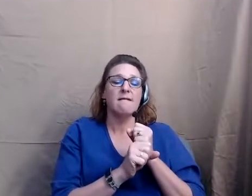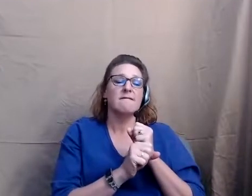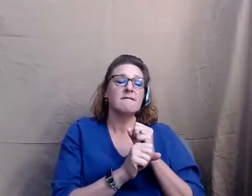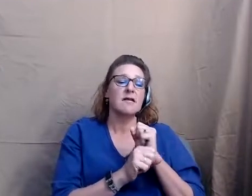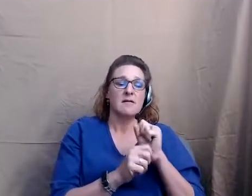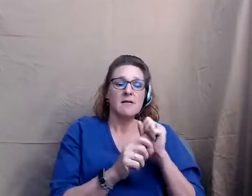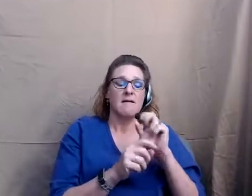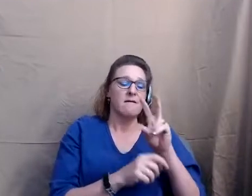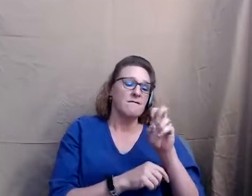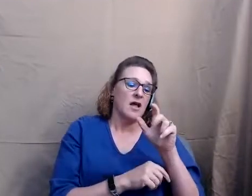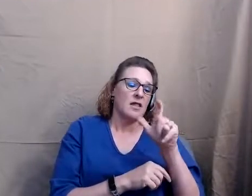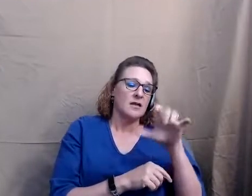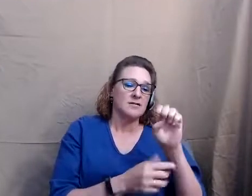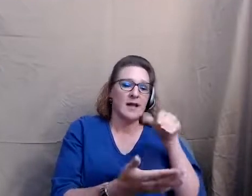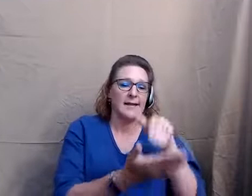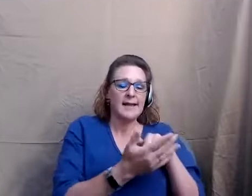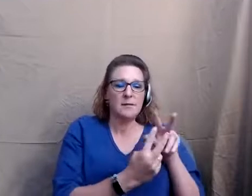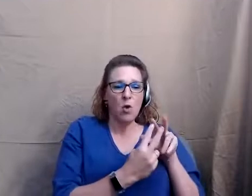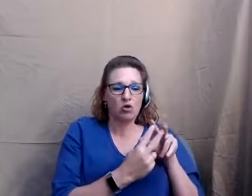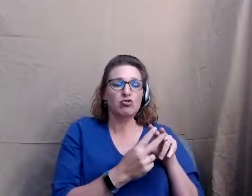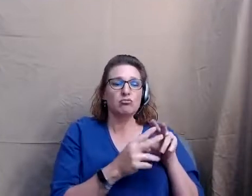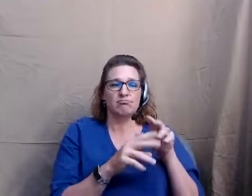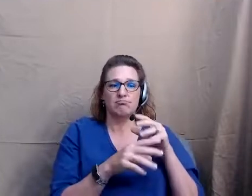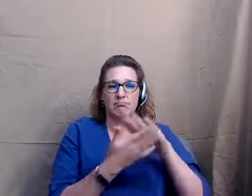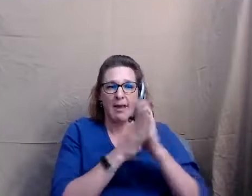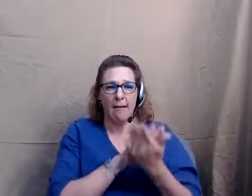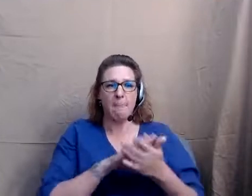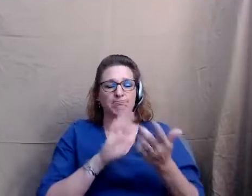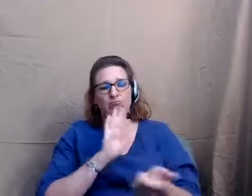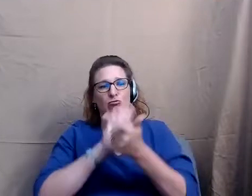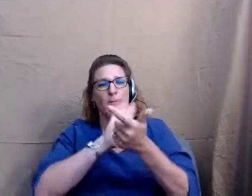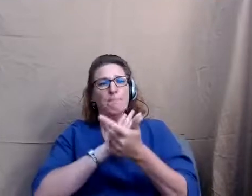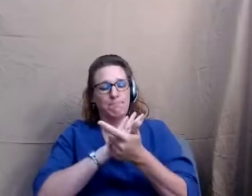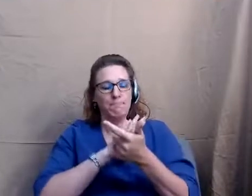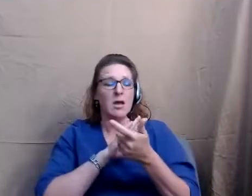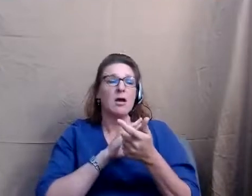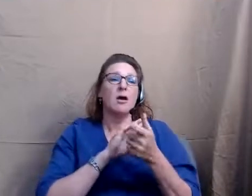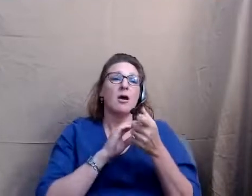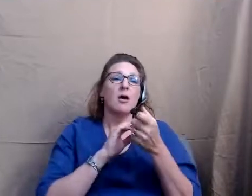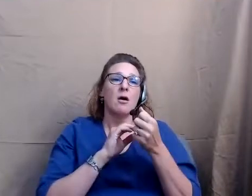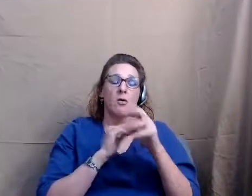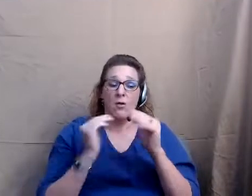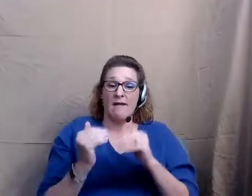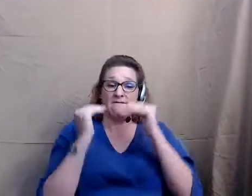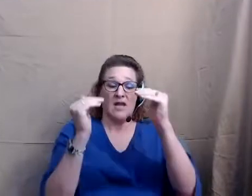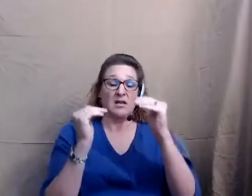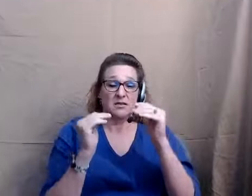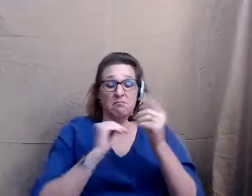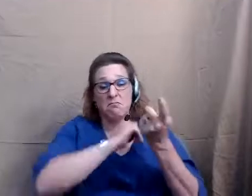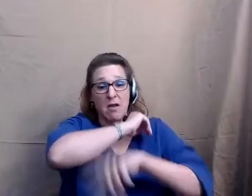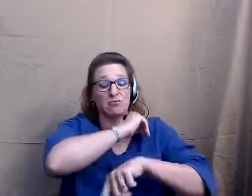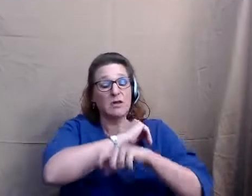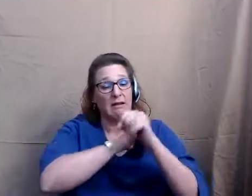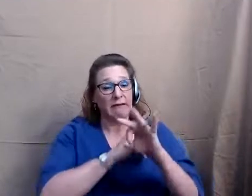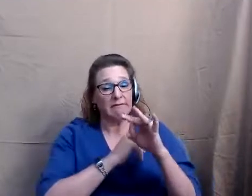a crime or enhanced penalties when somebody committed a crime that involved an intimate partner.